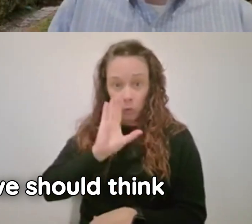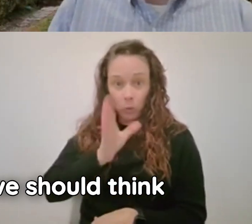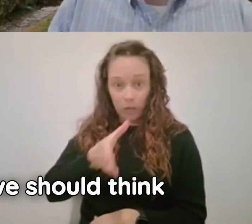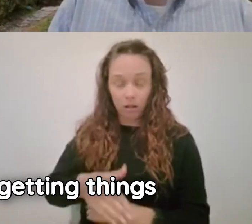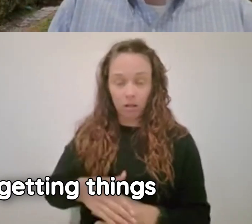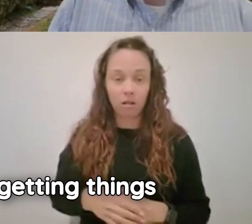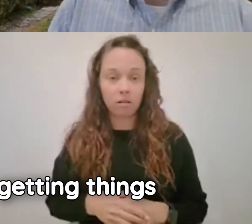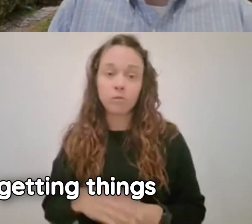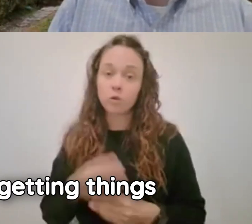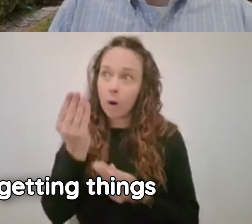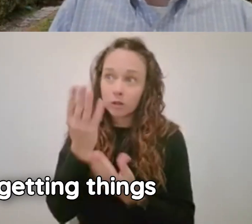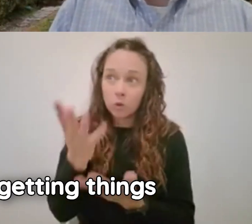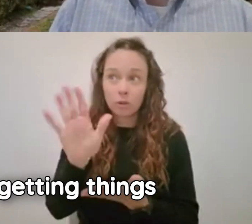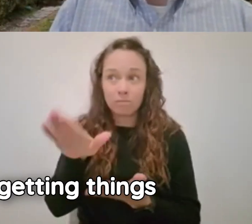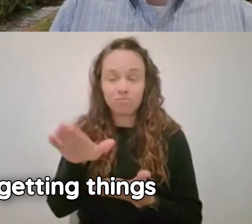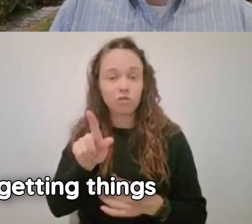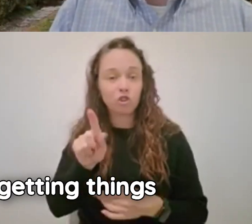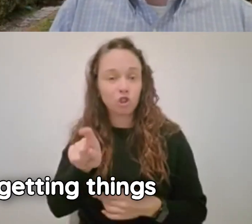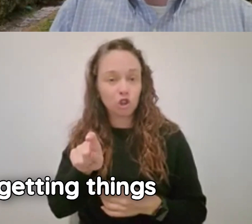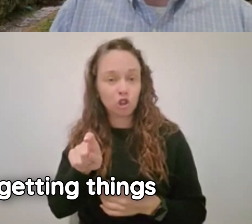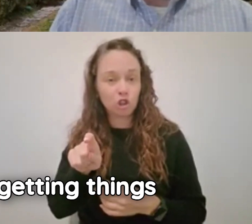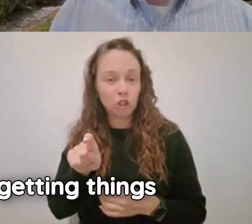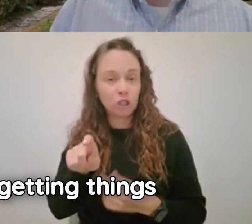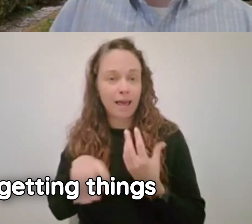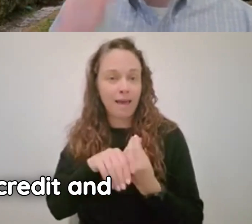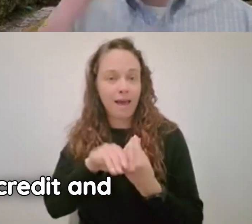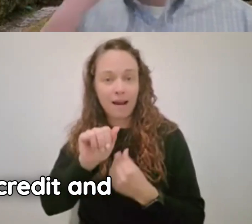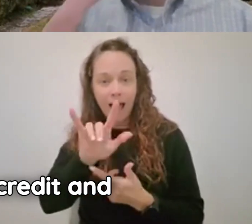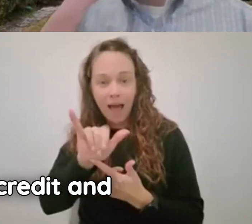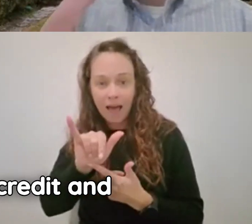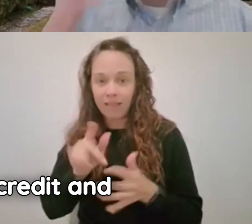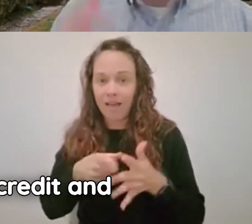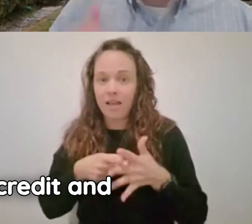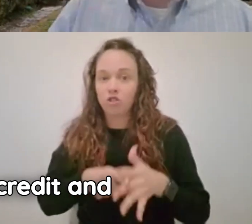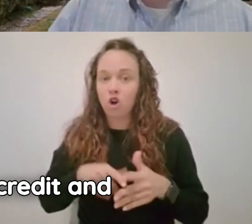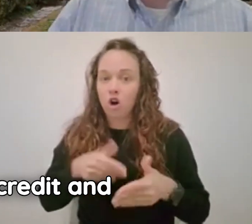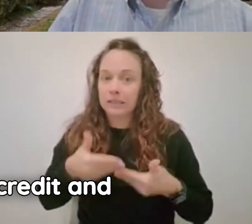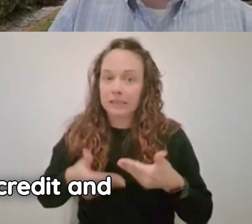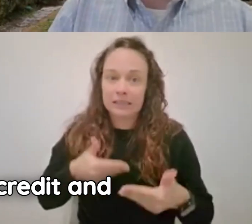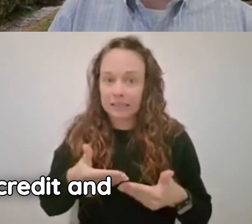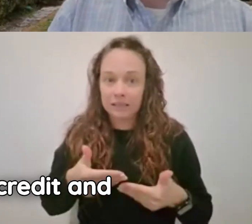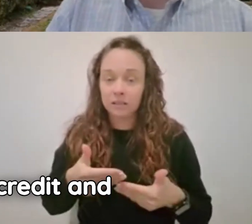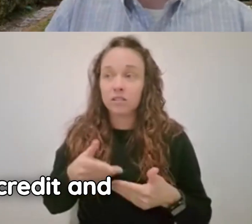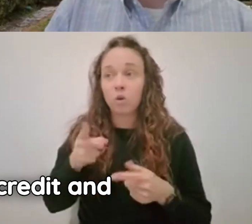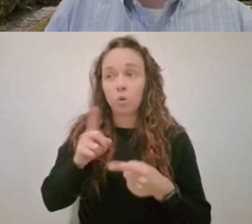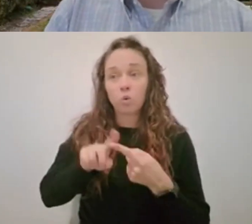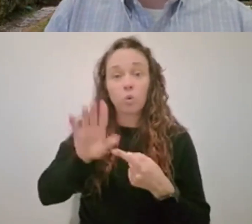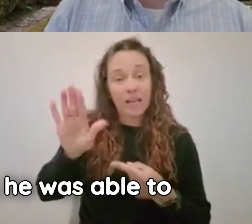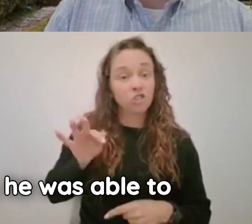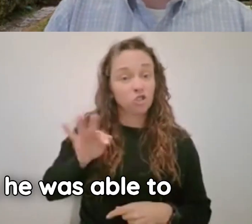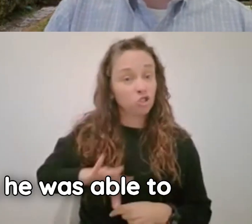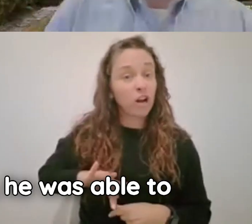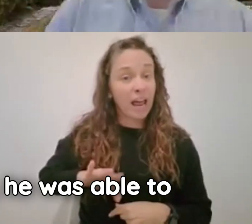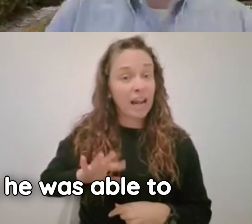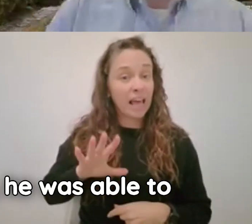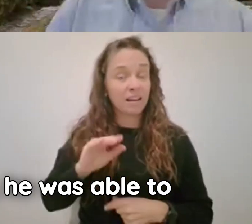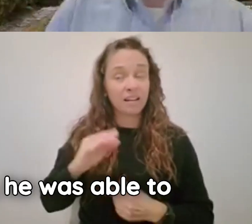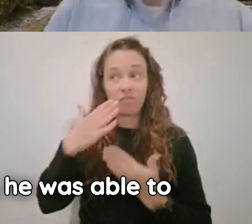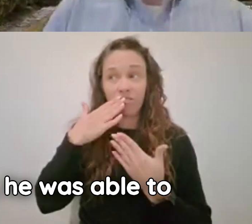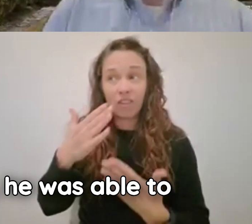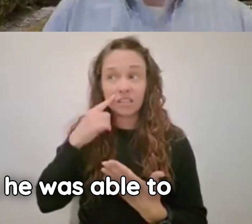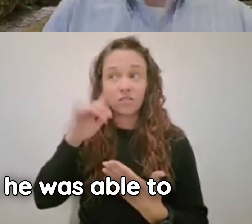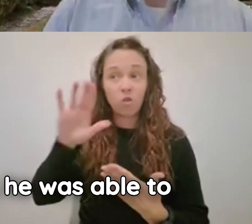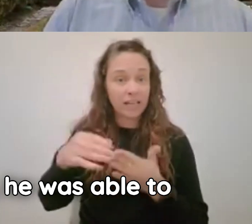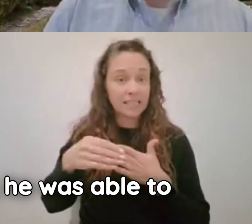we should think about getting Ally and getting things moving. And to his credit and thanks to his